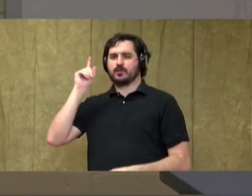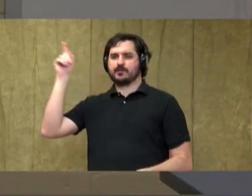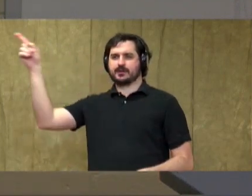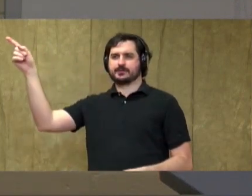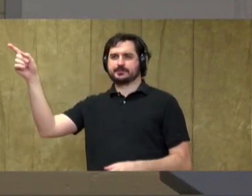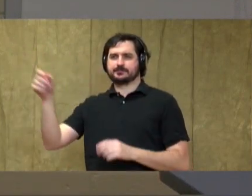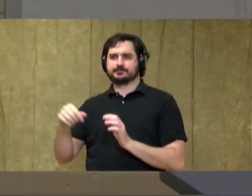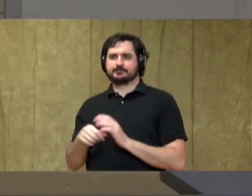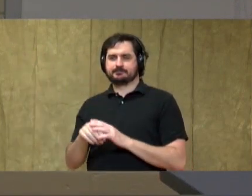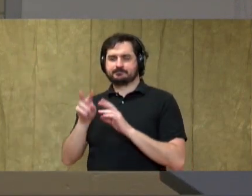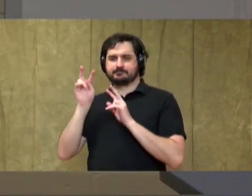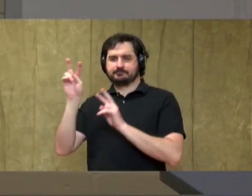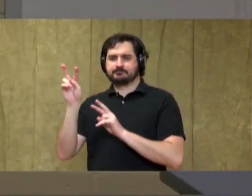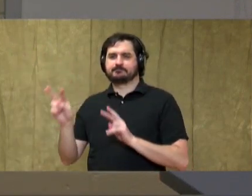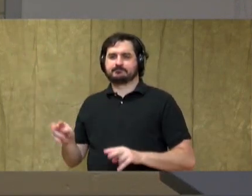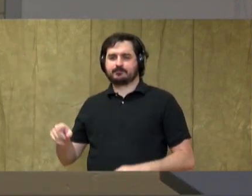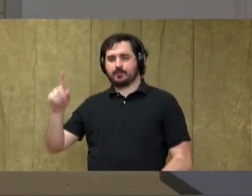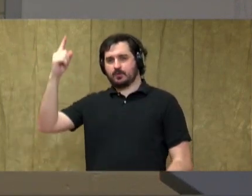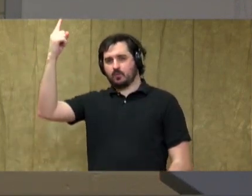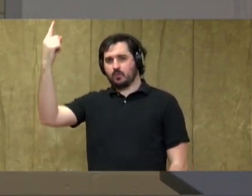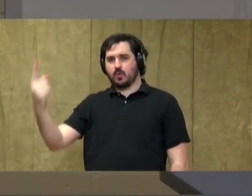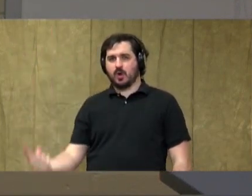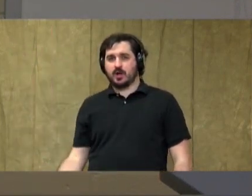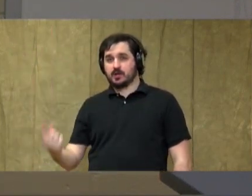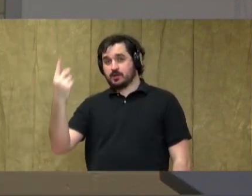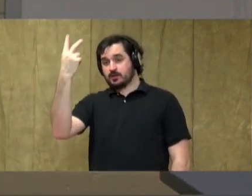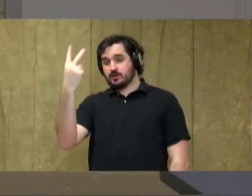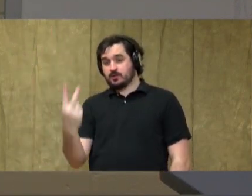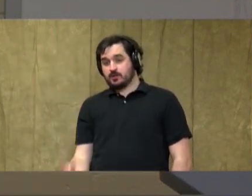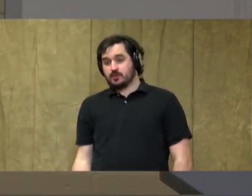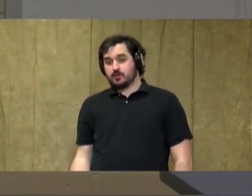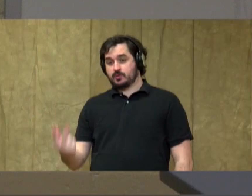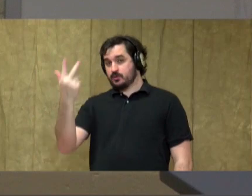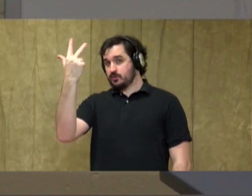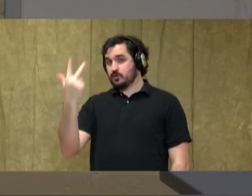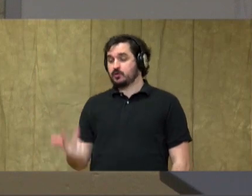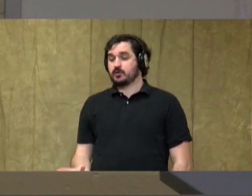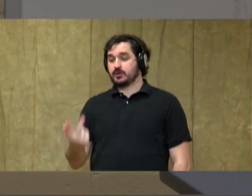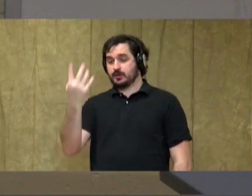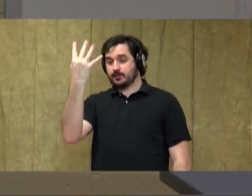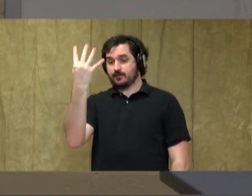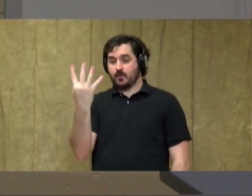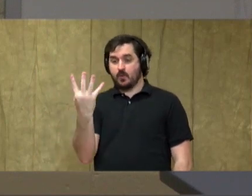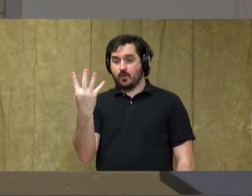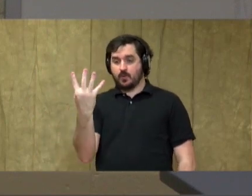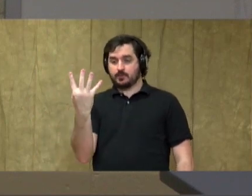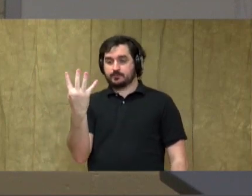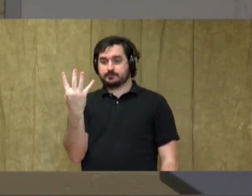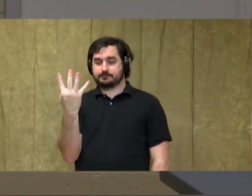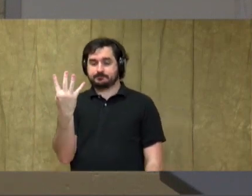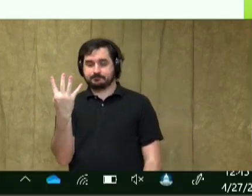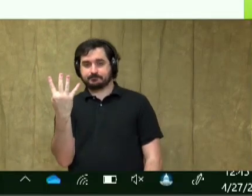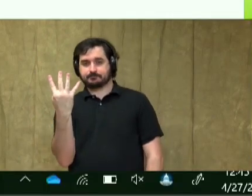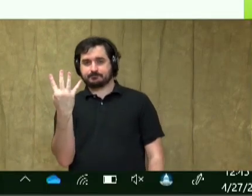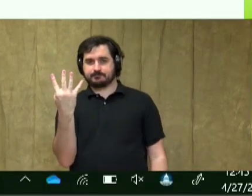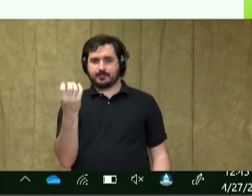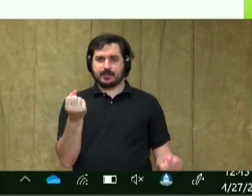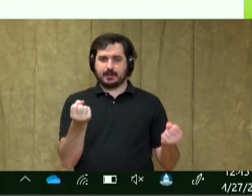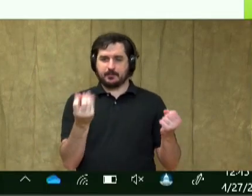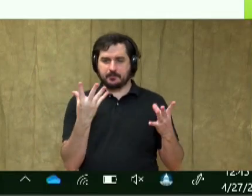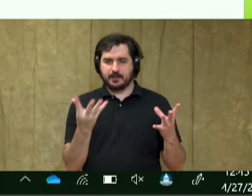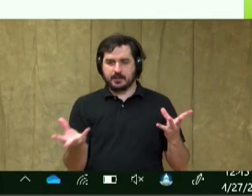Let's see. 1, 2, 3, 4. How many total are